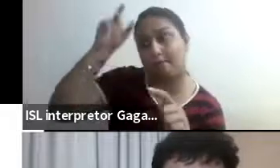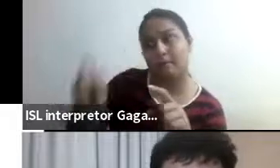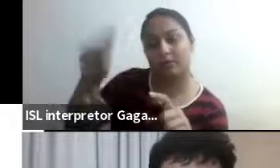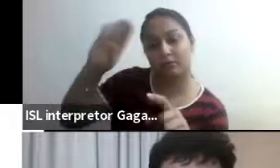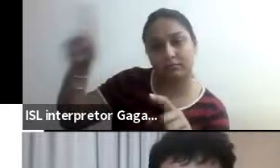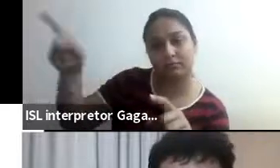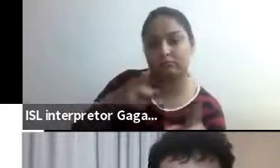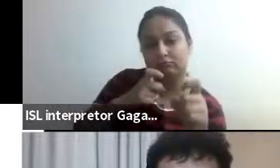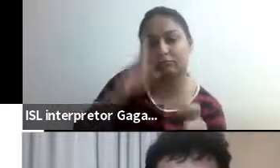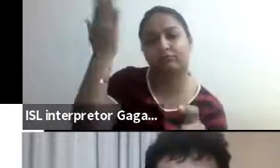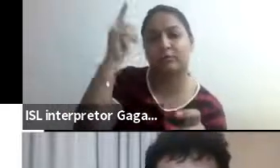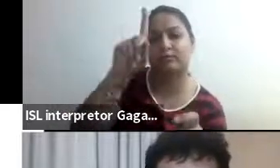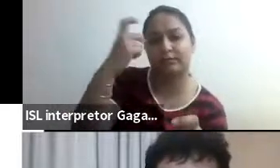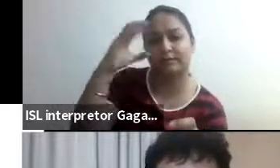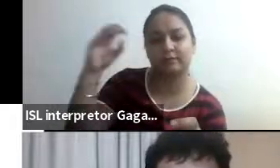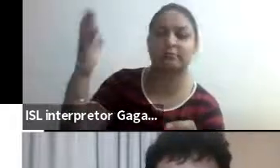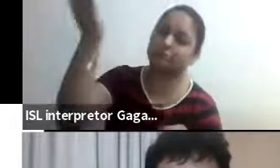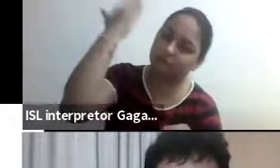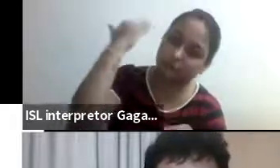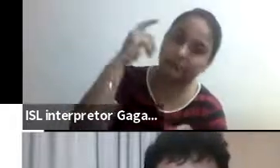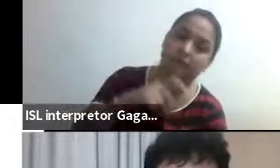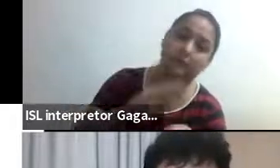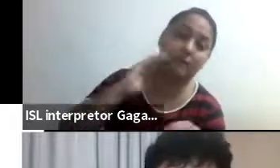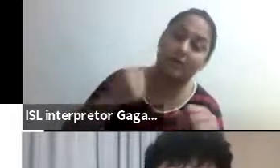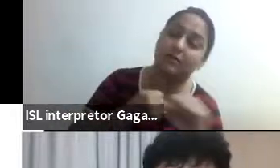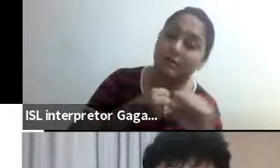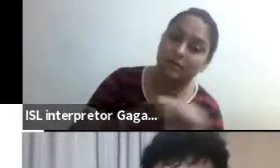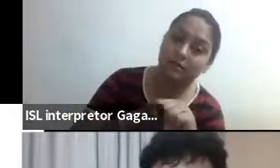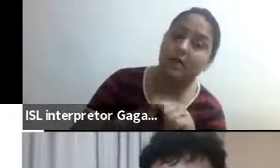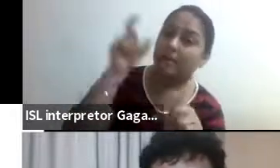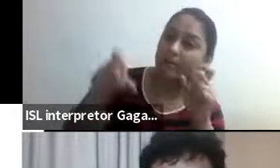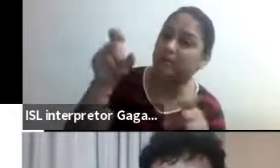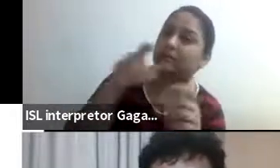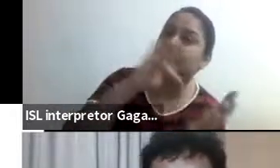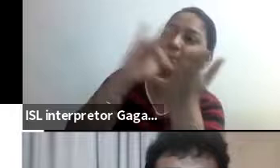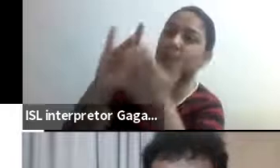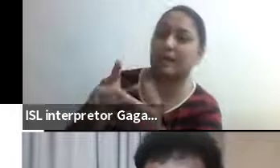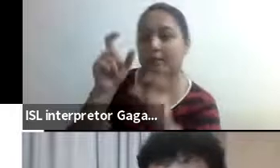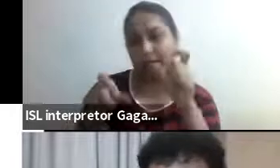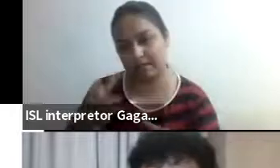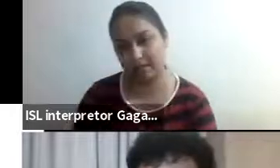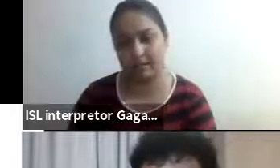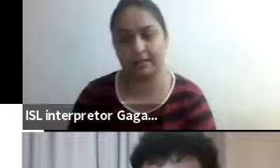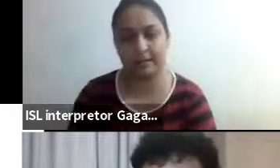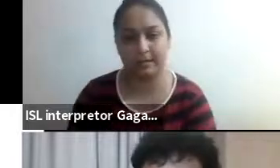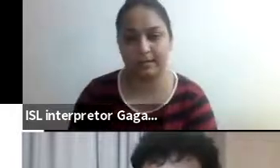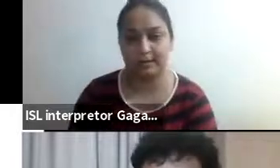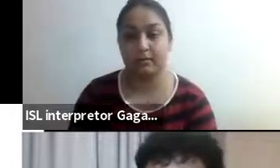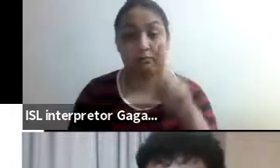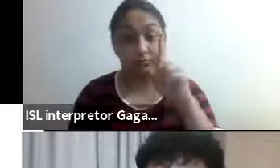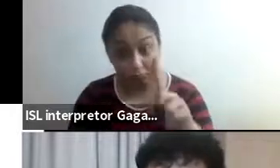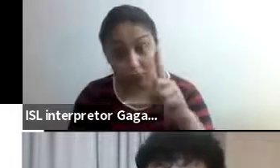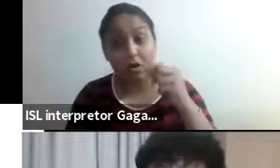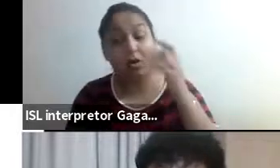the 1700s during a battle with Aboriginal people. Captain Cook was one of the